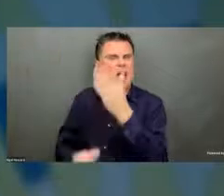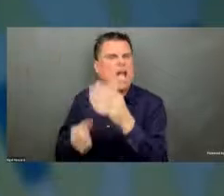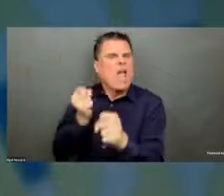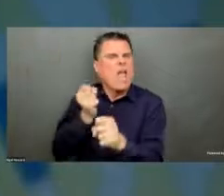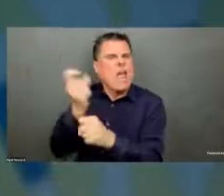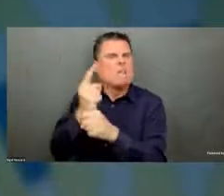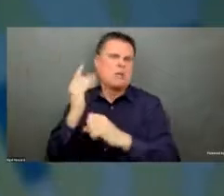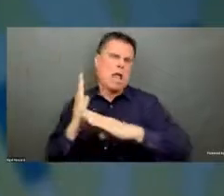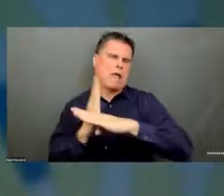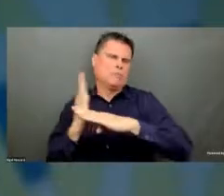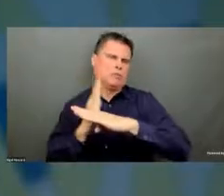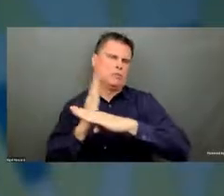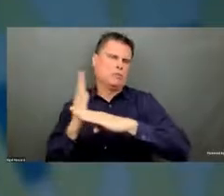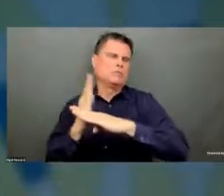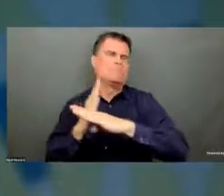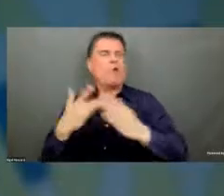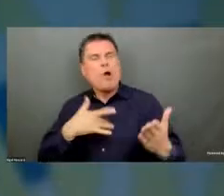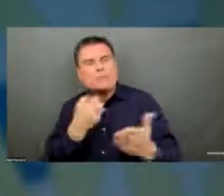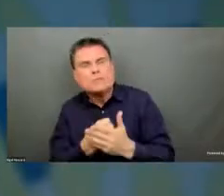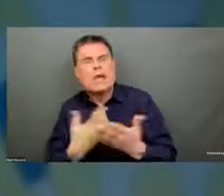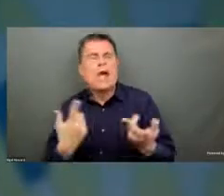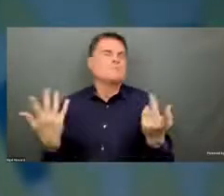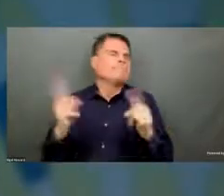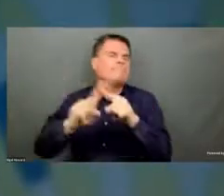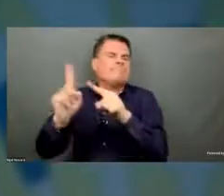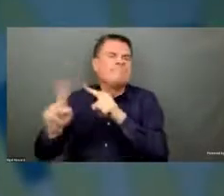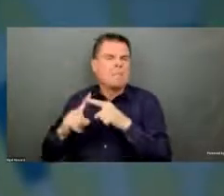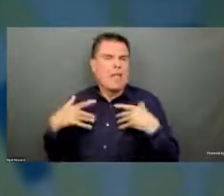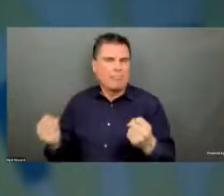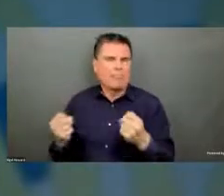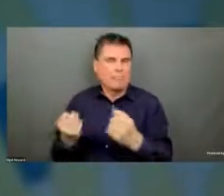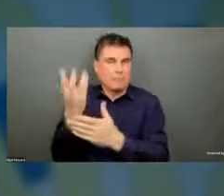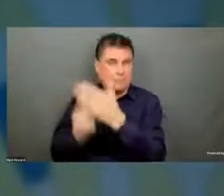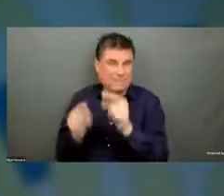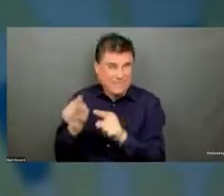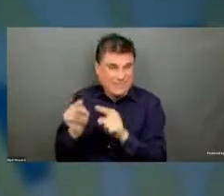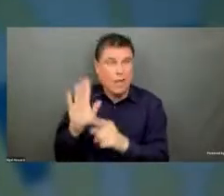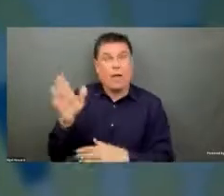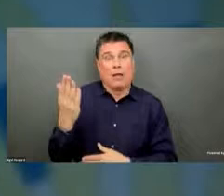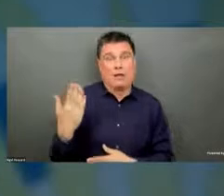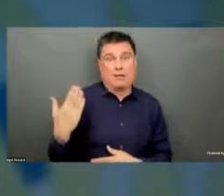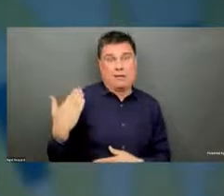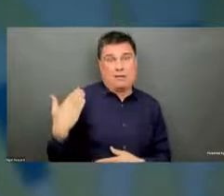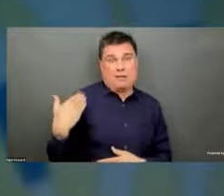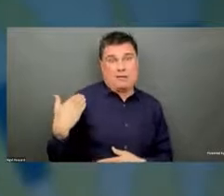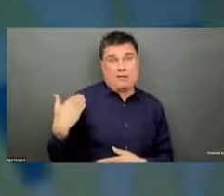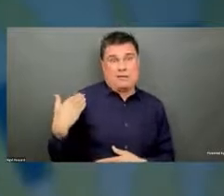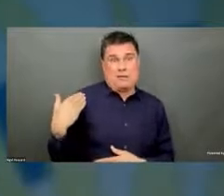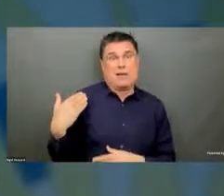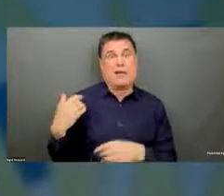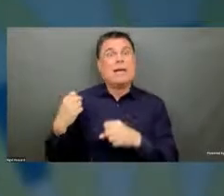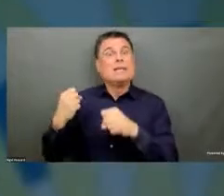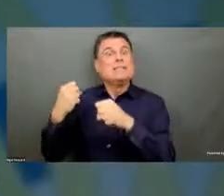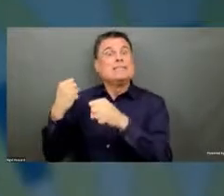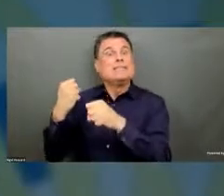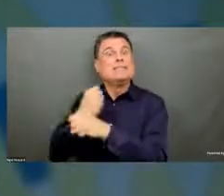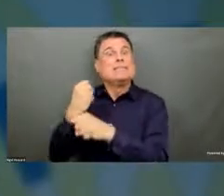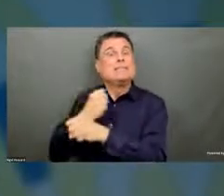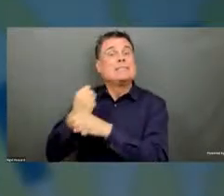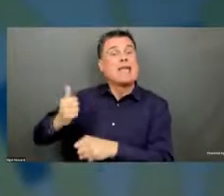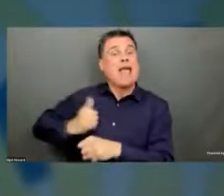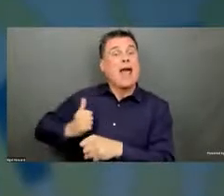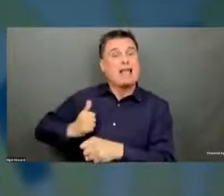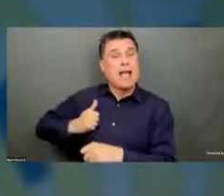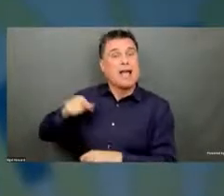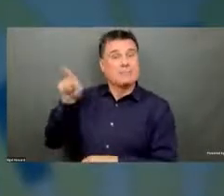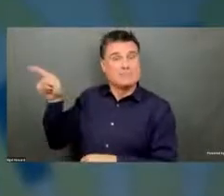time. Recently, StatsCan just put out some data around this measure for all of Canada, and it showed that